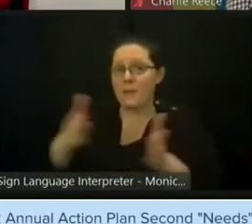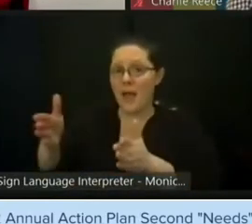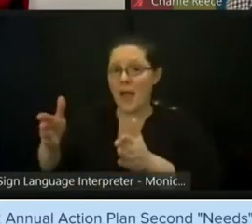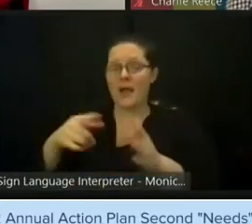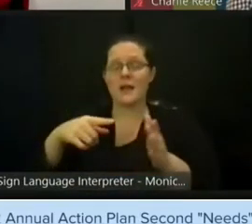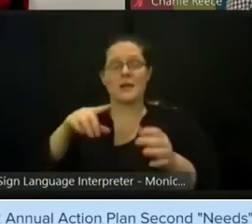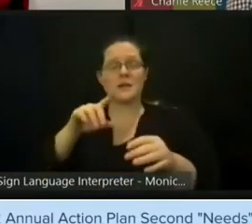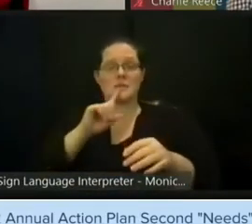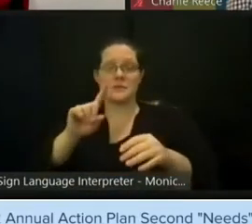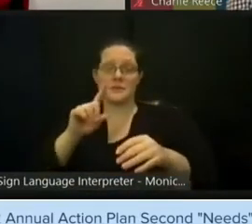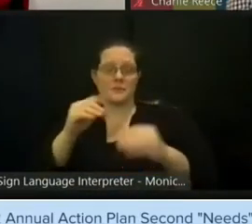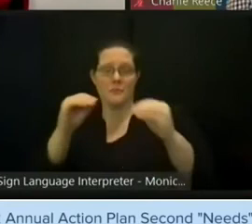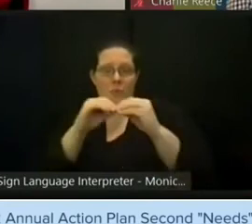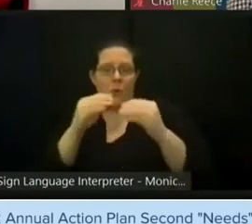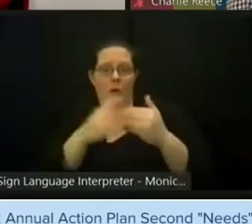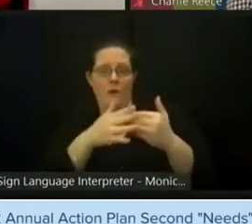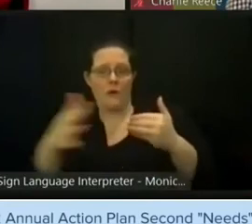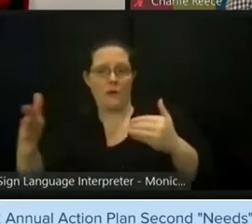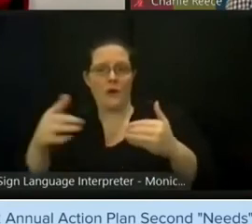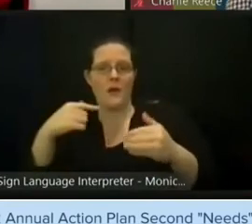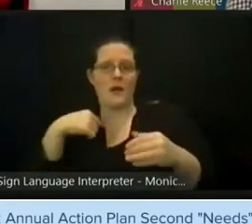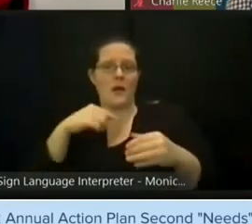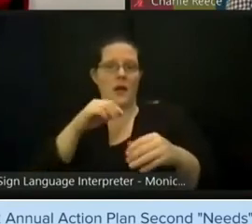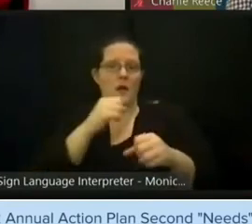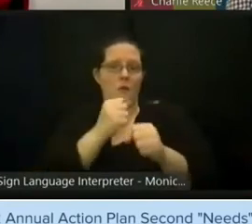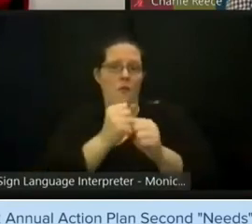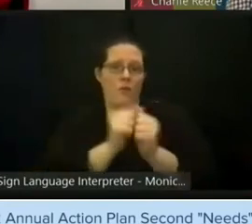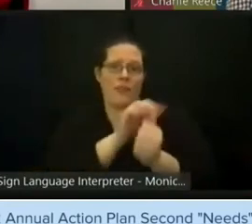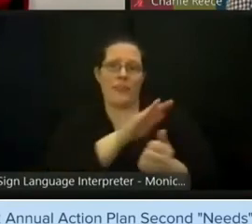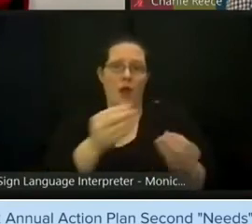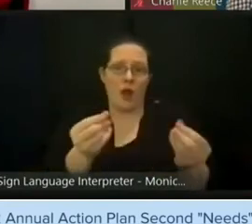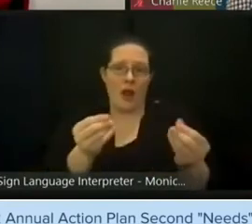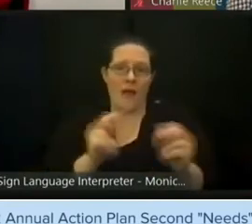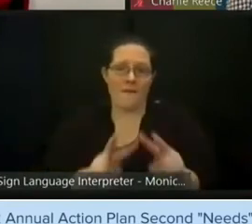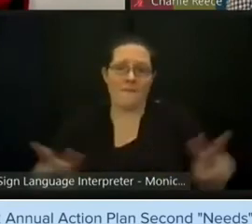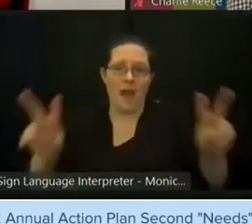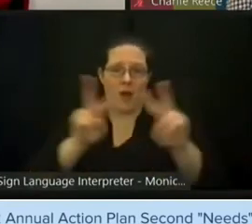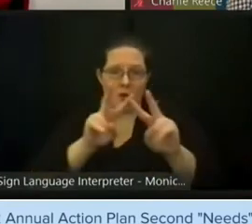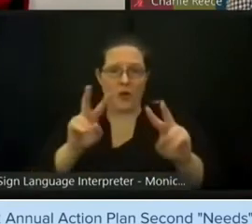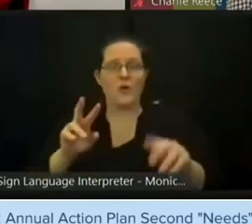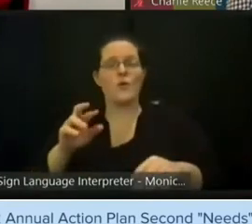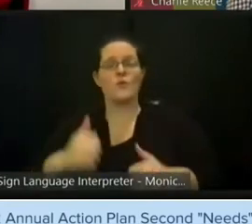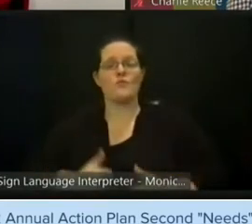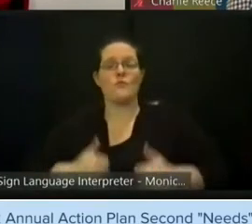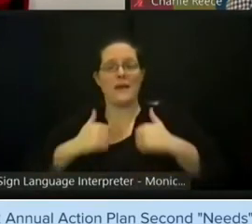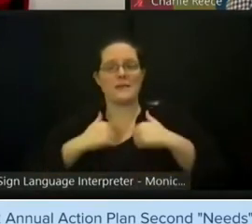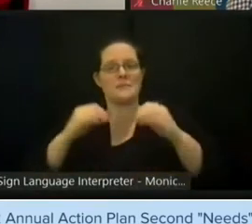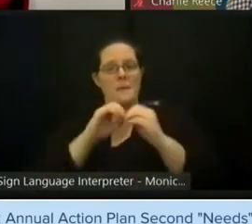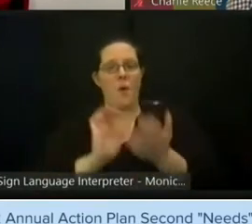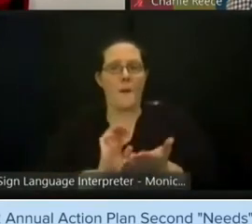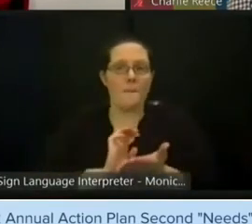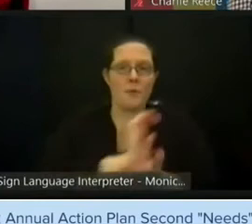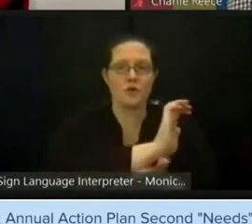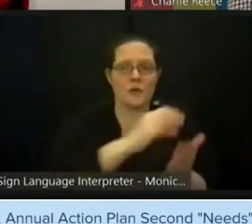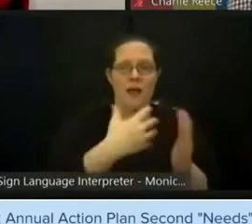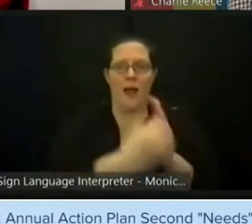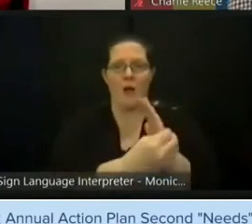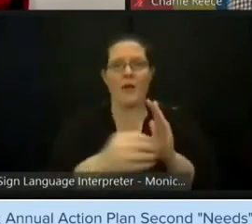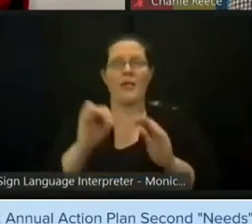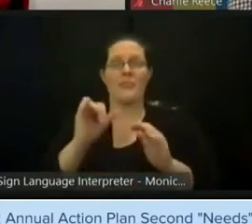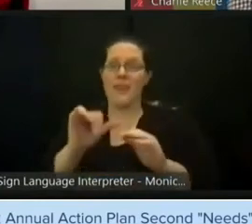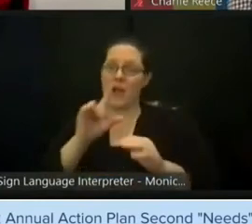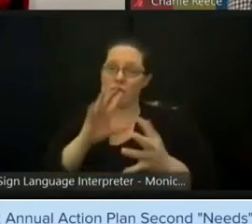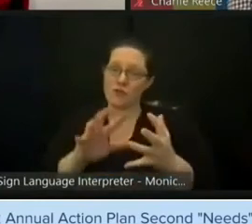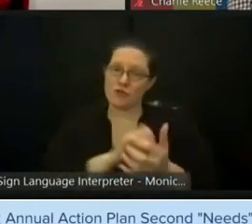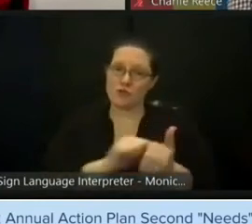while ultimately extracting wealth from appreciating land values after working class residents have been pushed out of the neighborhood. This actively destroys